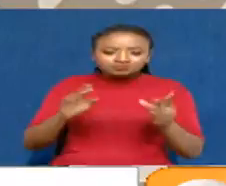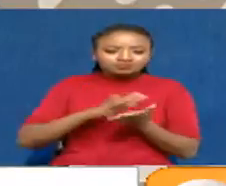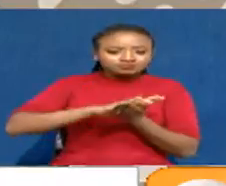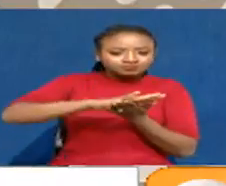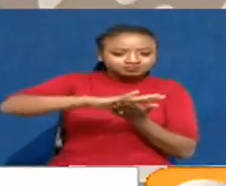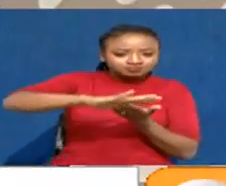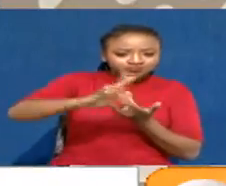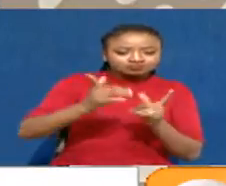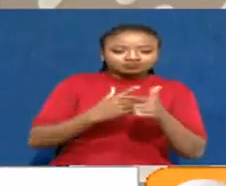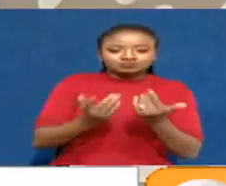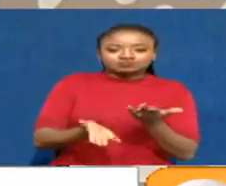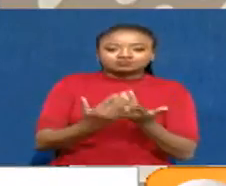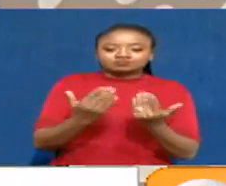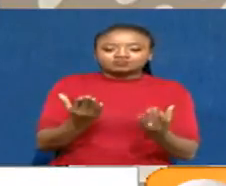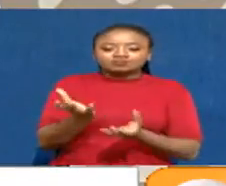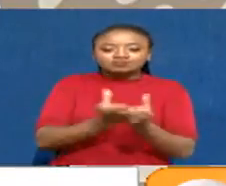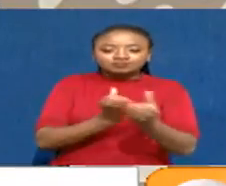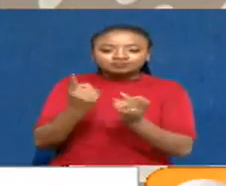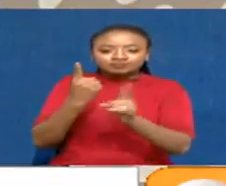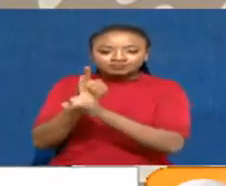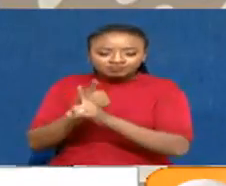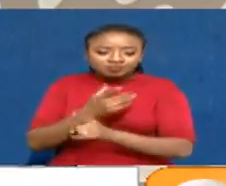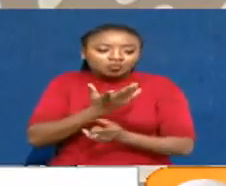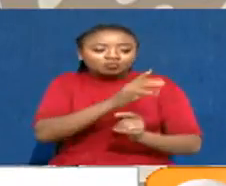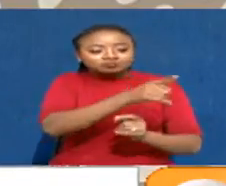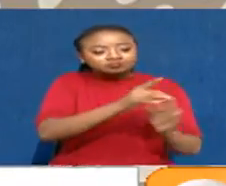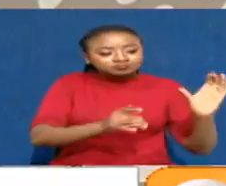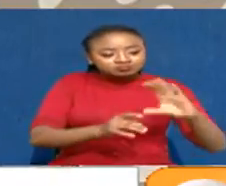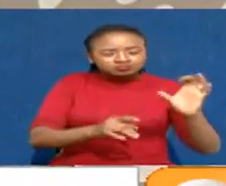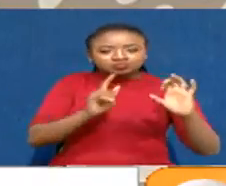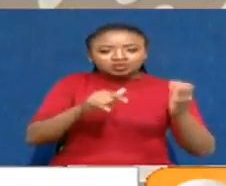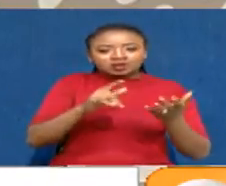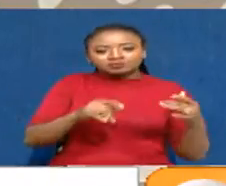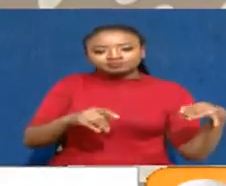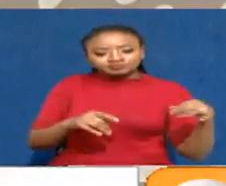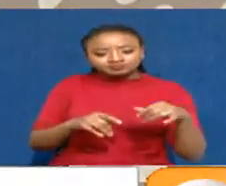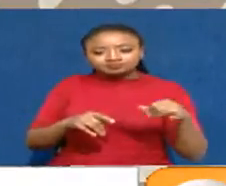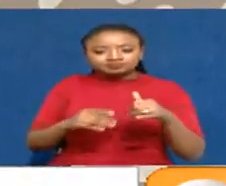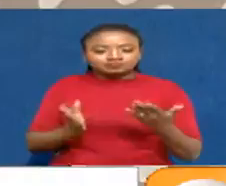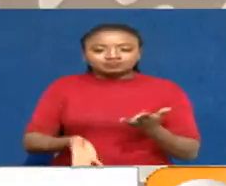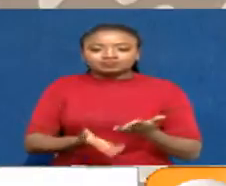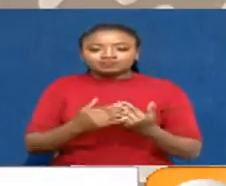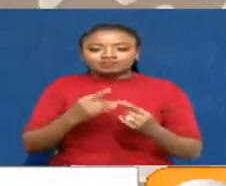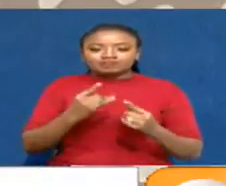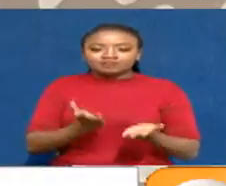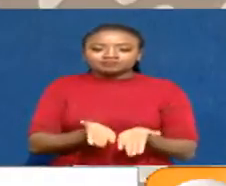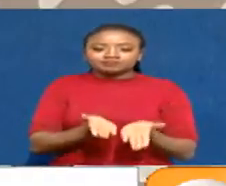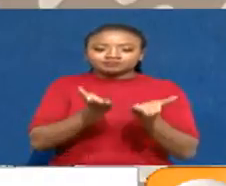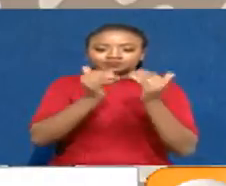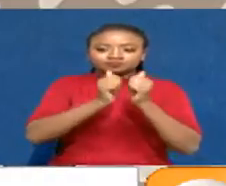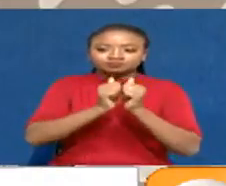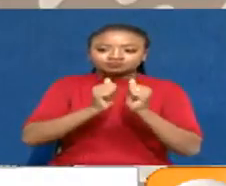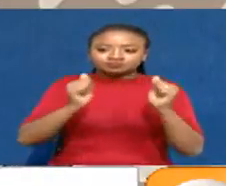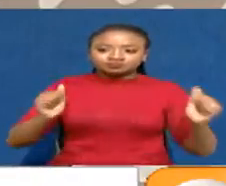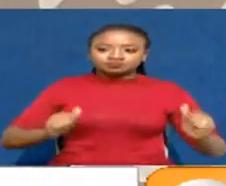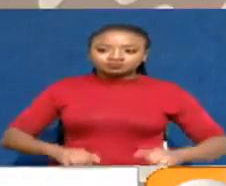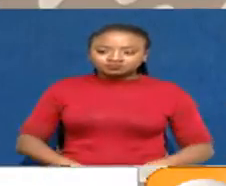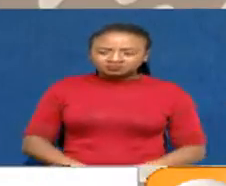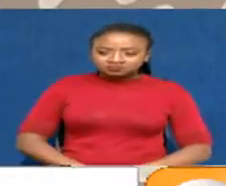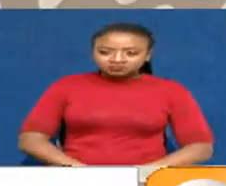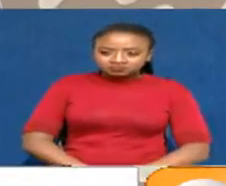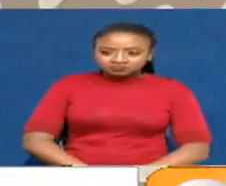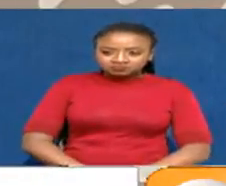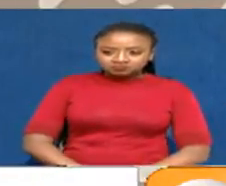the small businesses or the borrowers and the lenders also to do business without really having